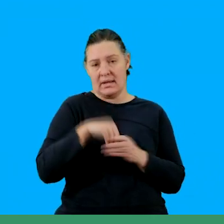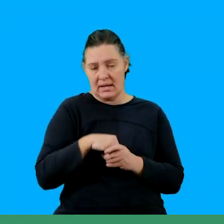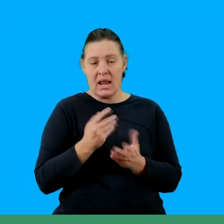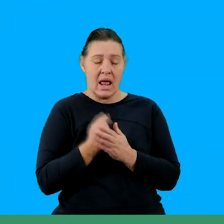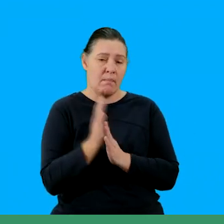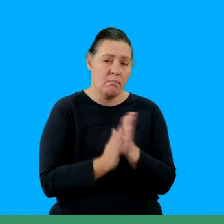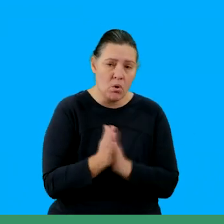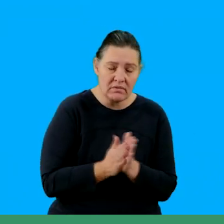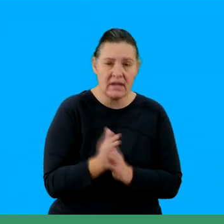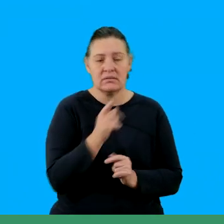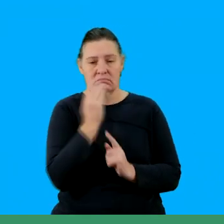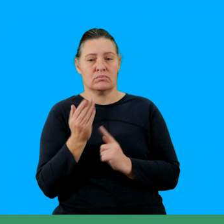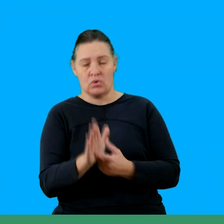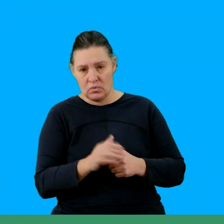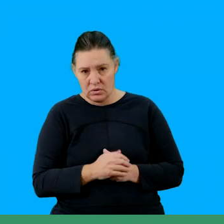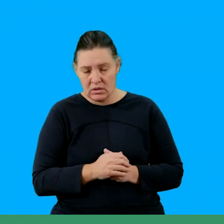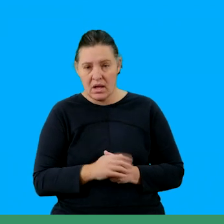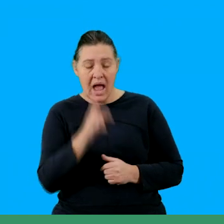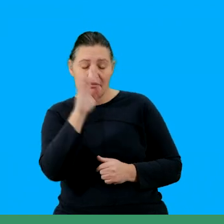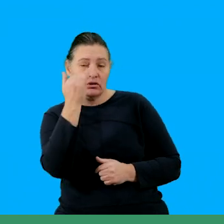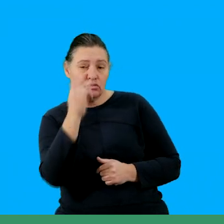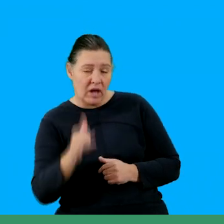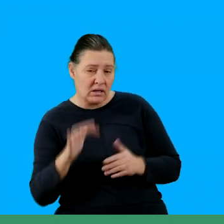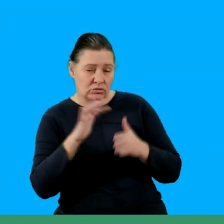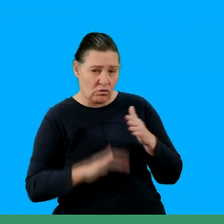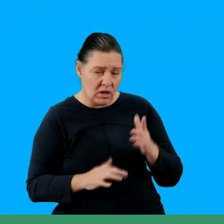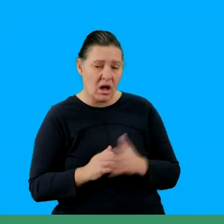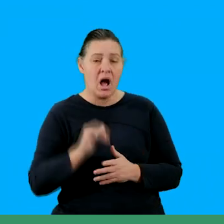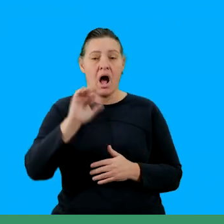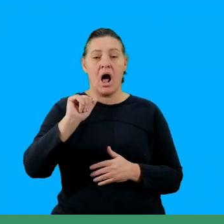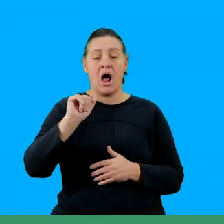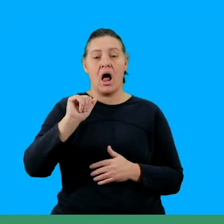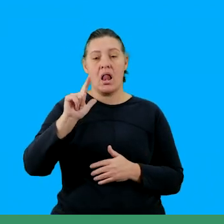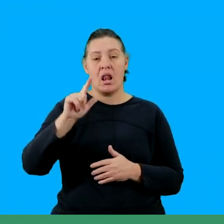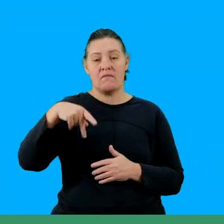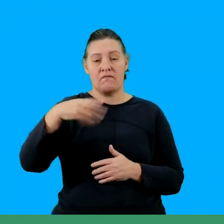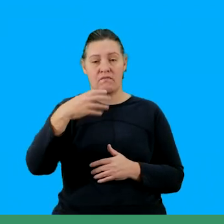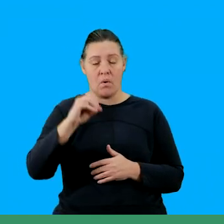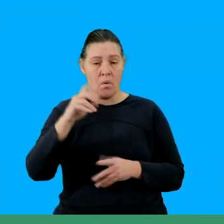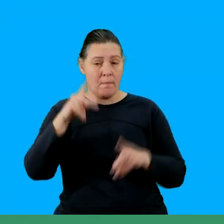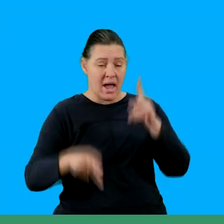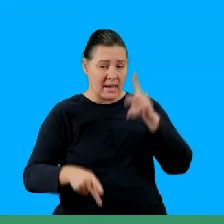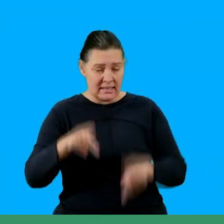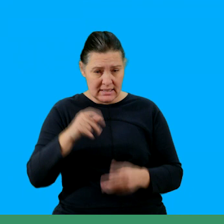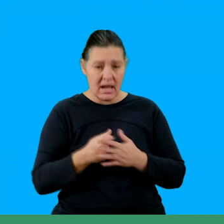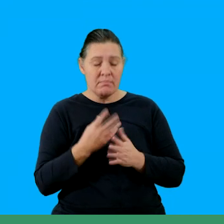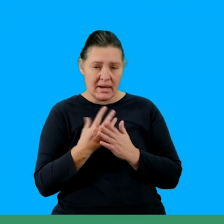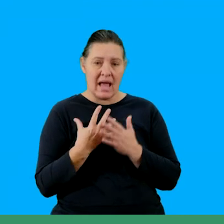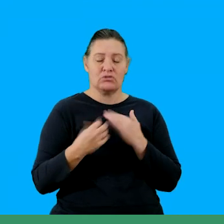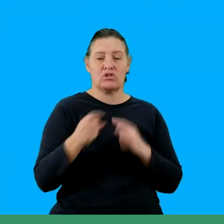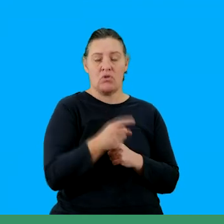operate and motivate to show. So when you check the scenario, Alpha Mines operates in